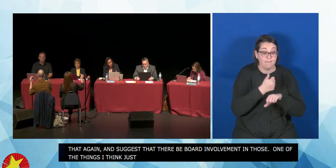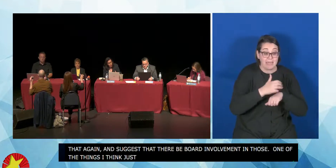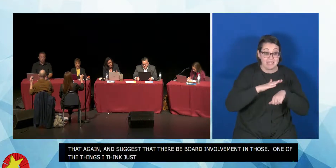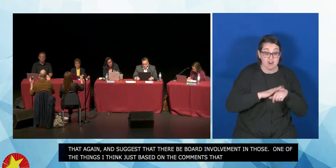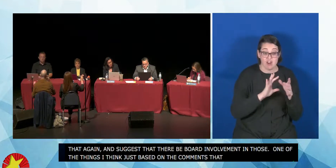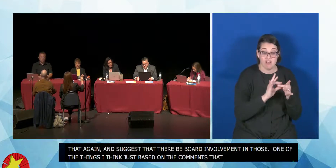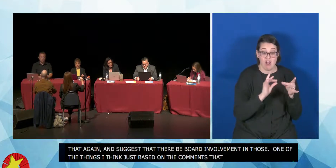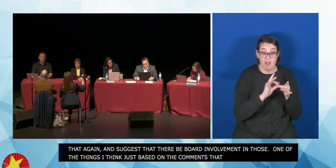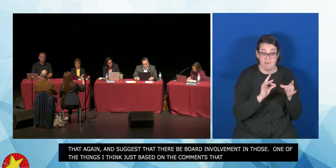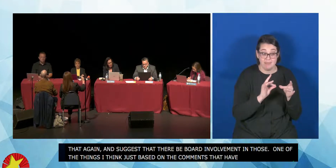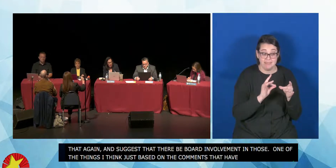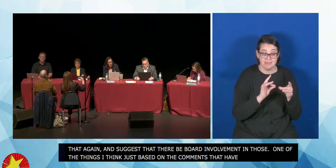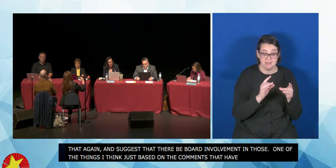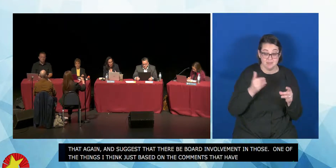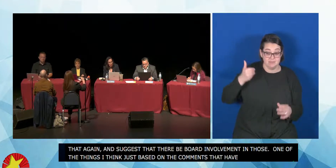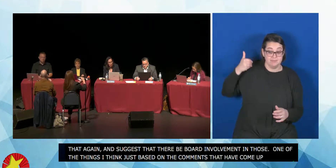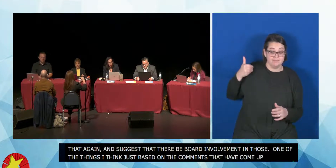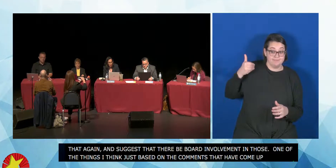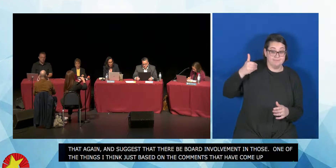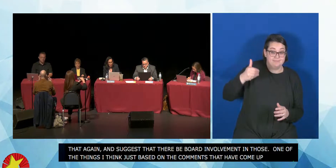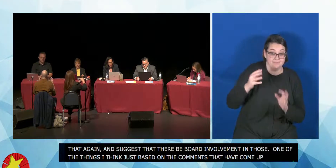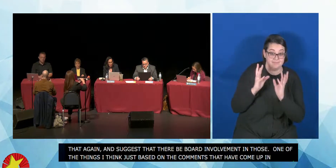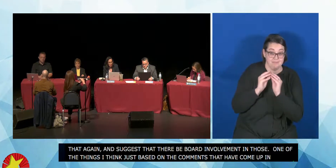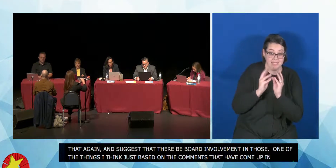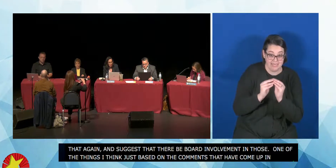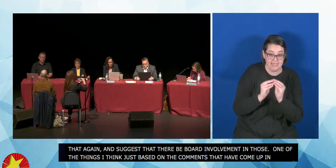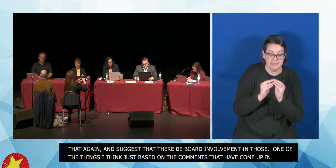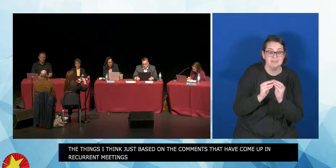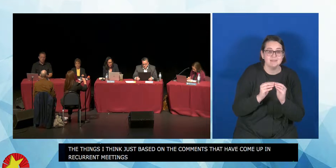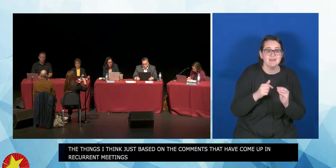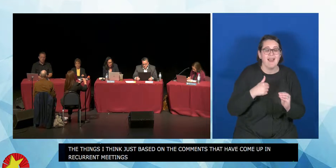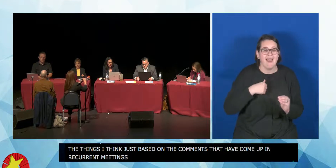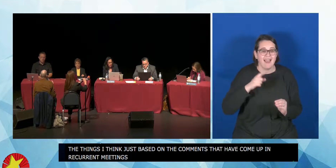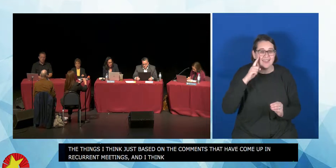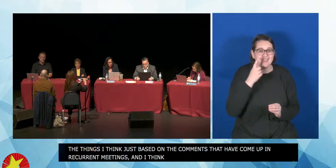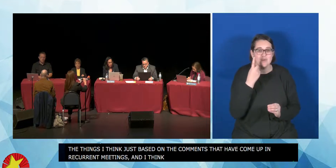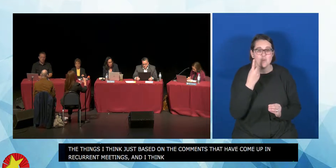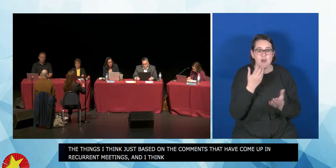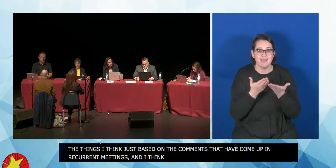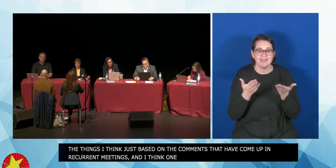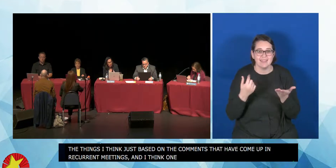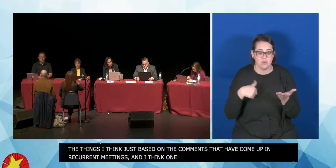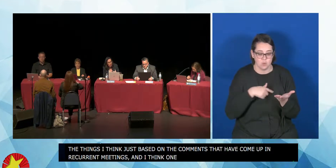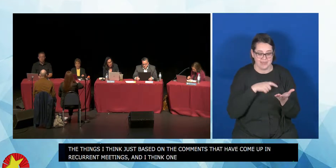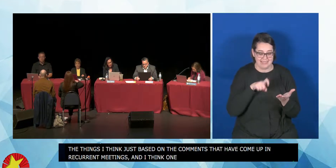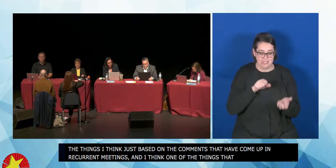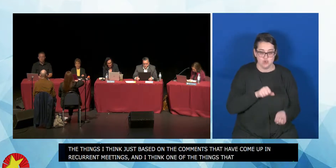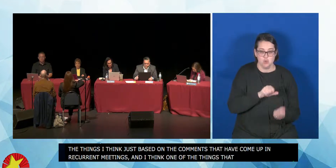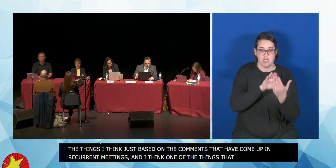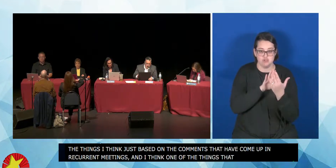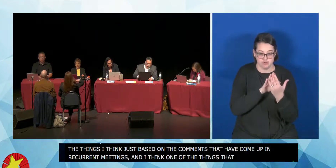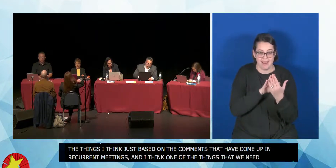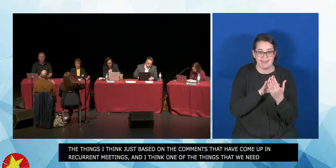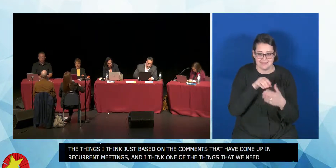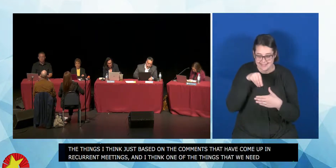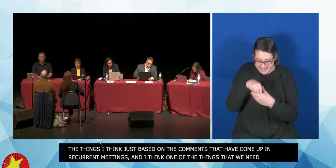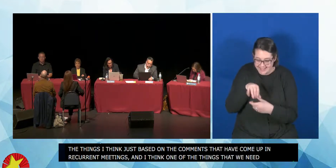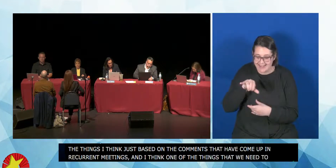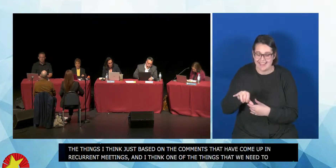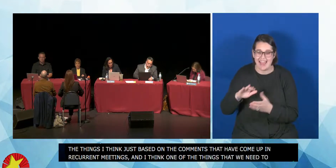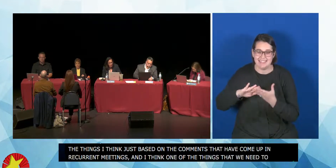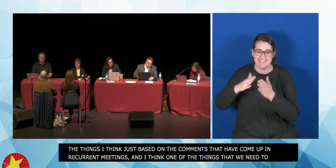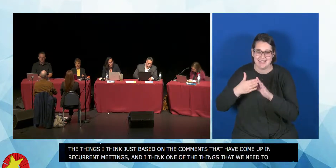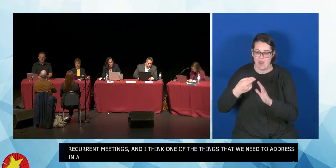in recurrent meetings, I think one of the things that we need to address in a town hall